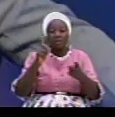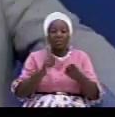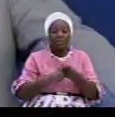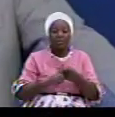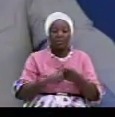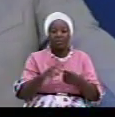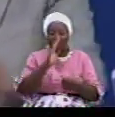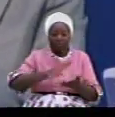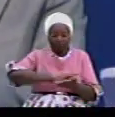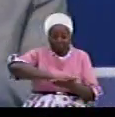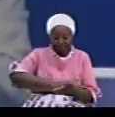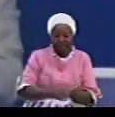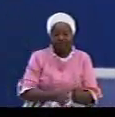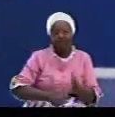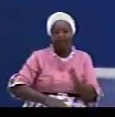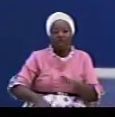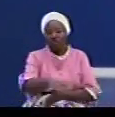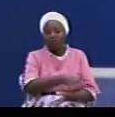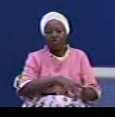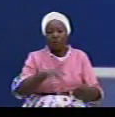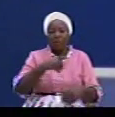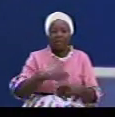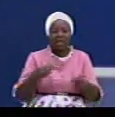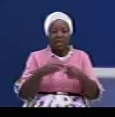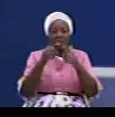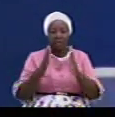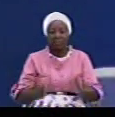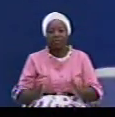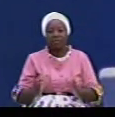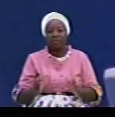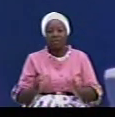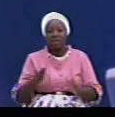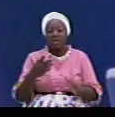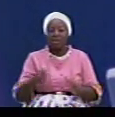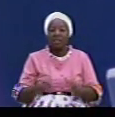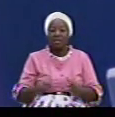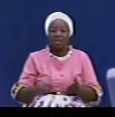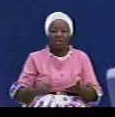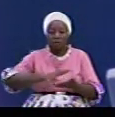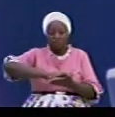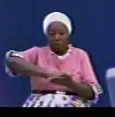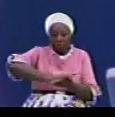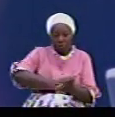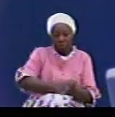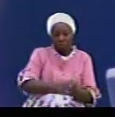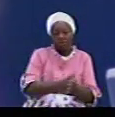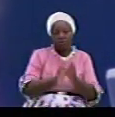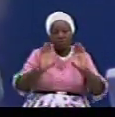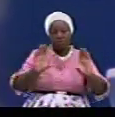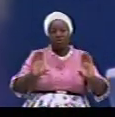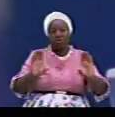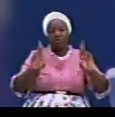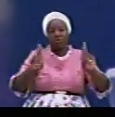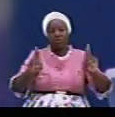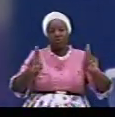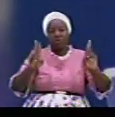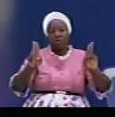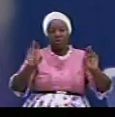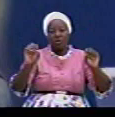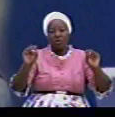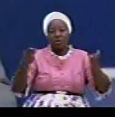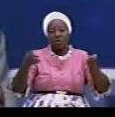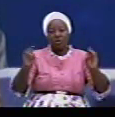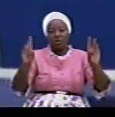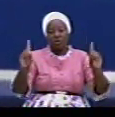by the enemy. The mangled key in an abased, blighted life. Look